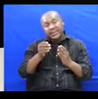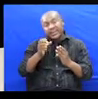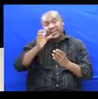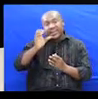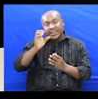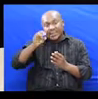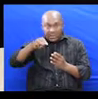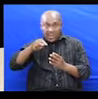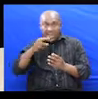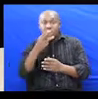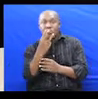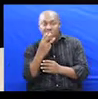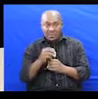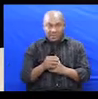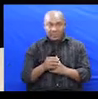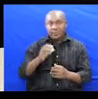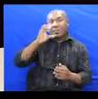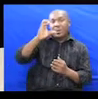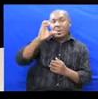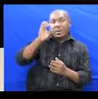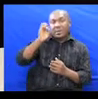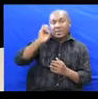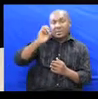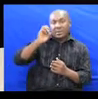of mass concentration,